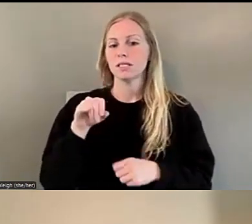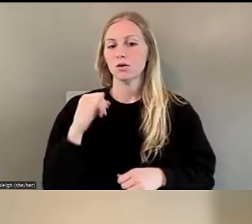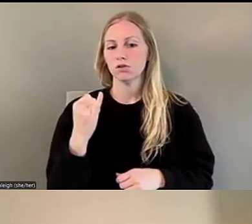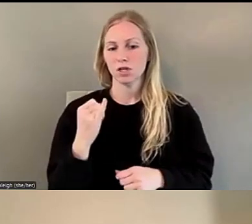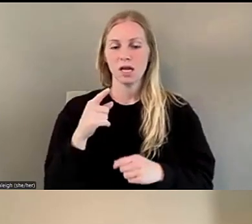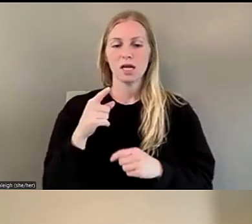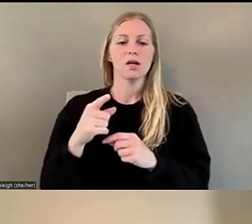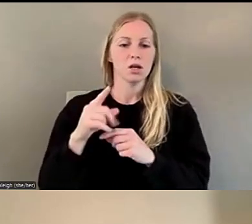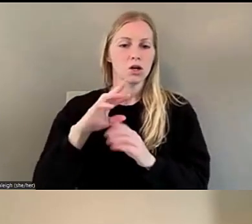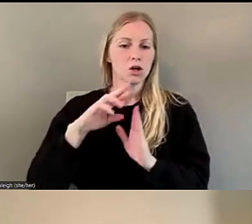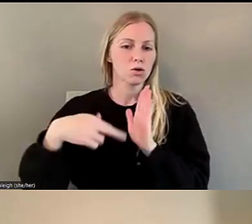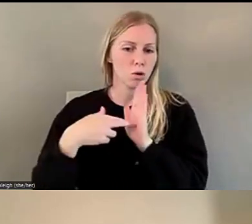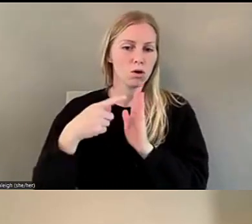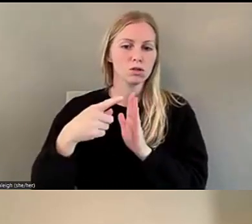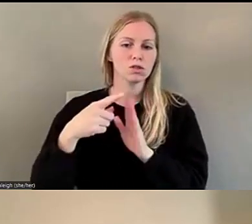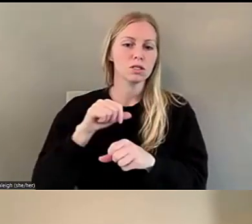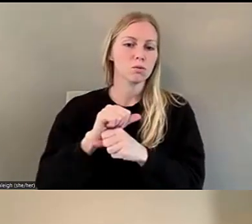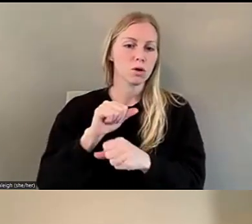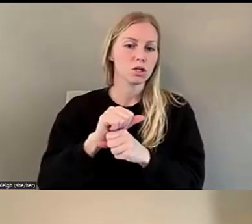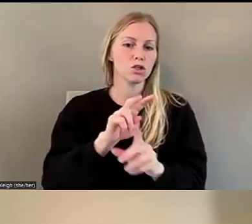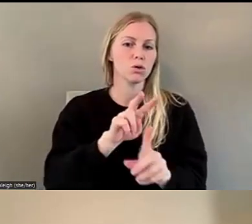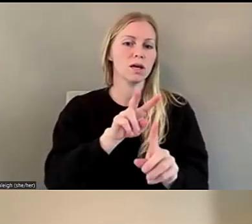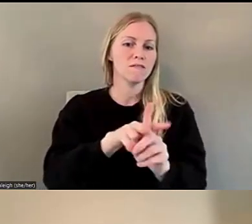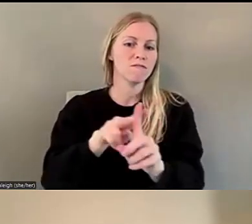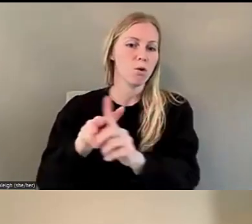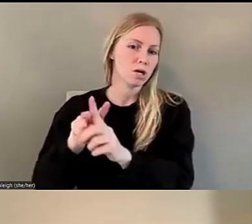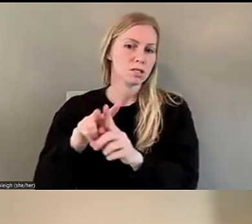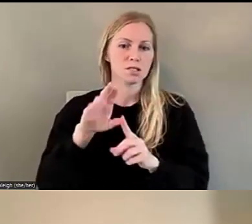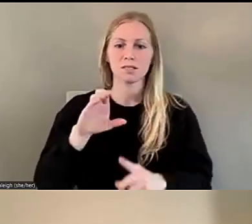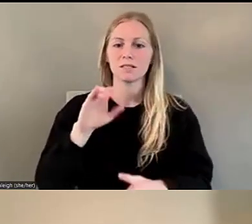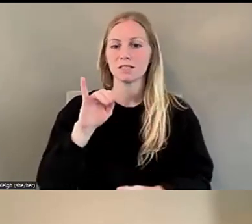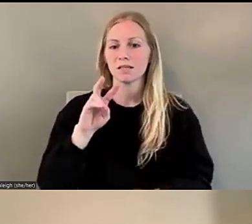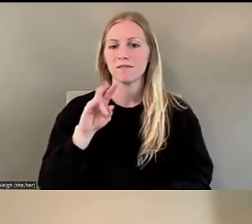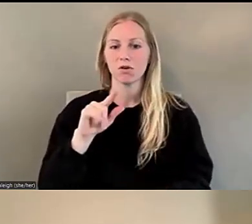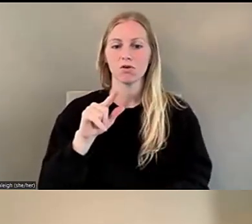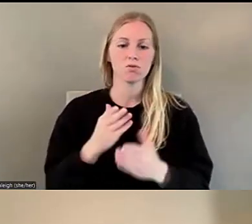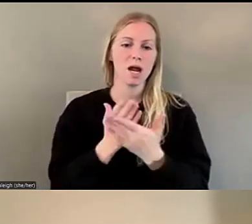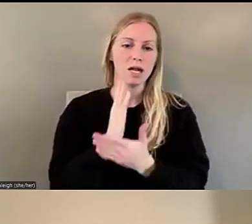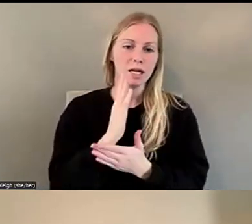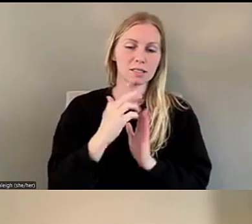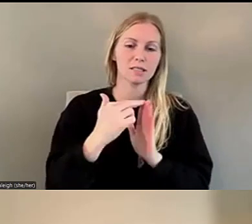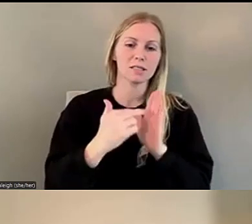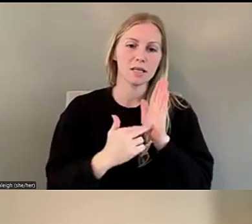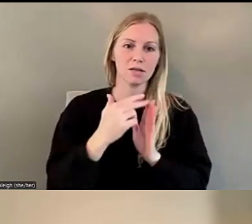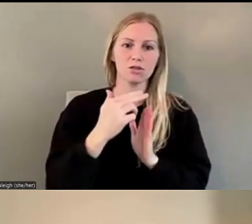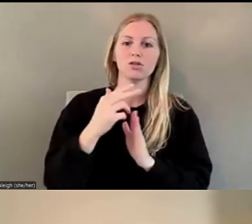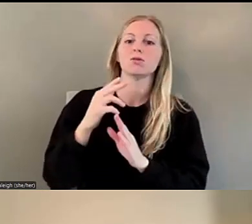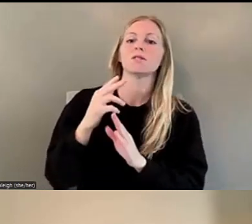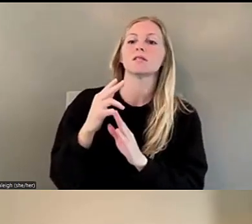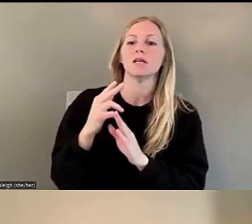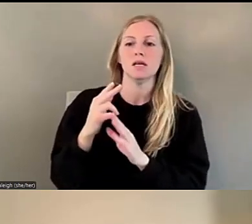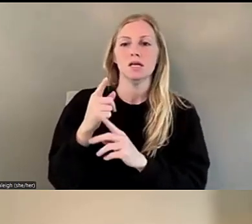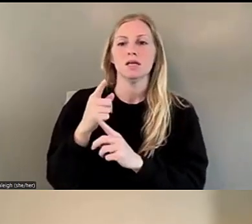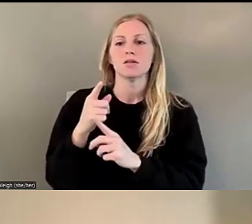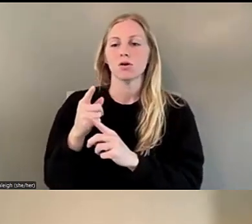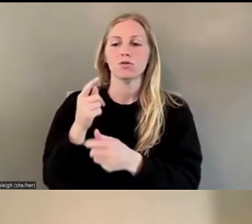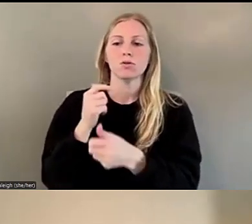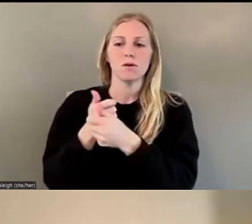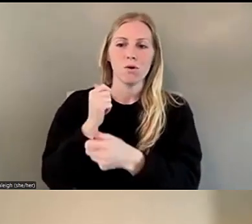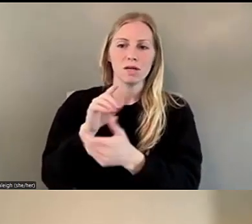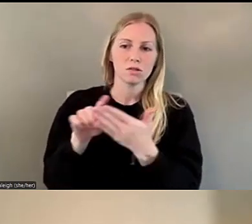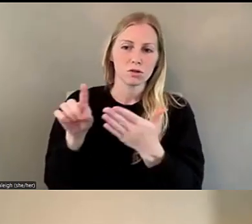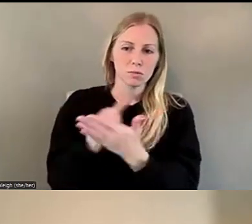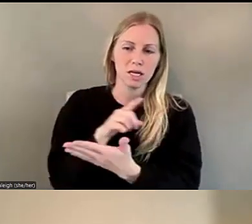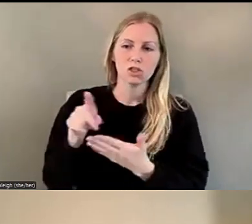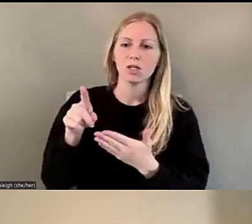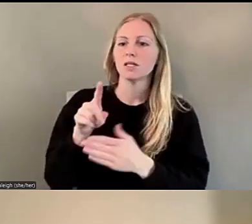has worked to enforce federal civil rights statutes that prohibit discrimination in schools based on race, color, national origin,